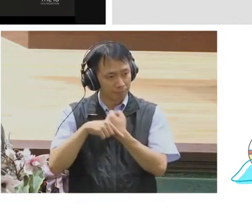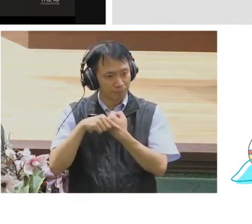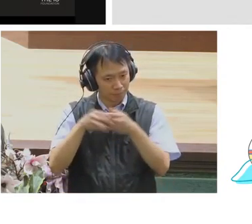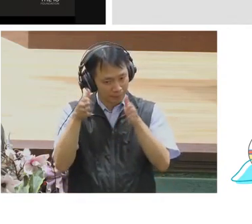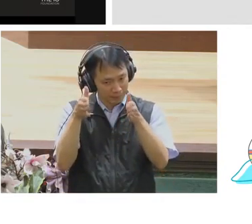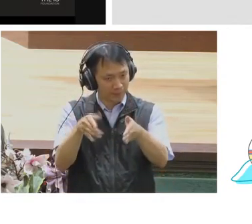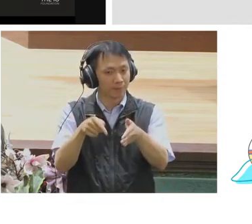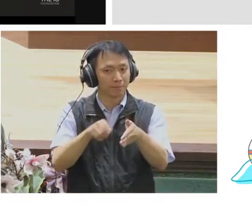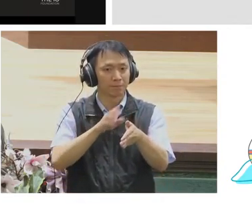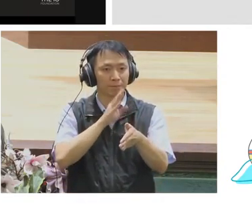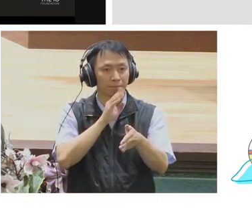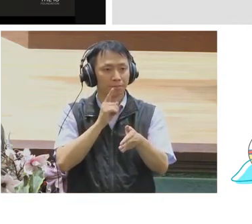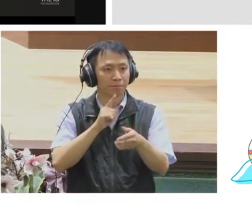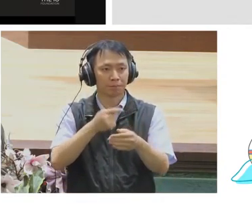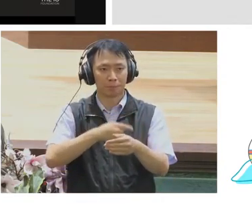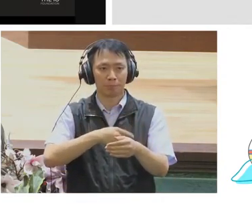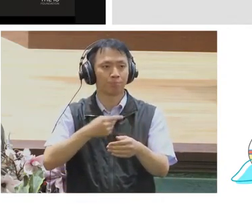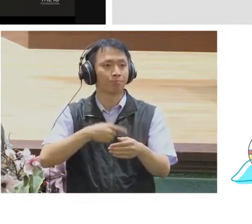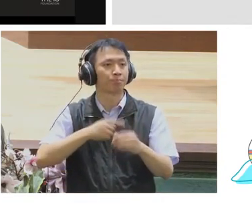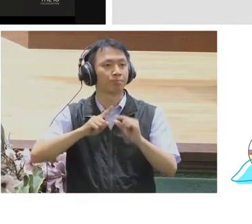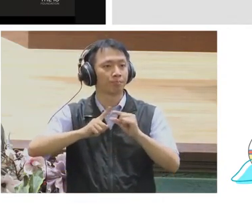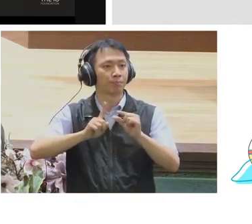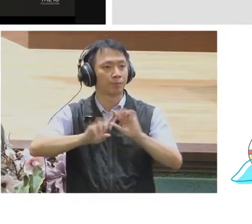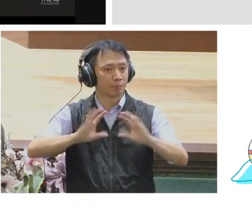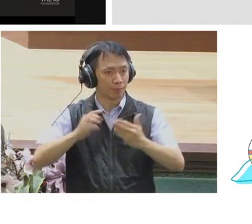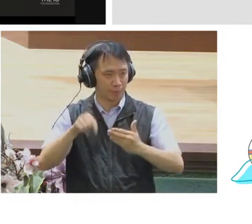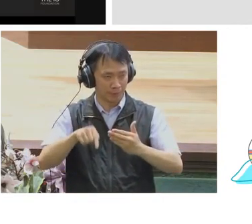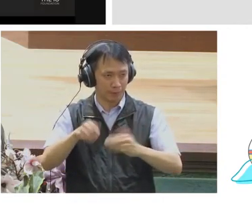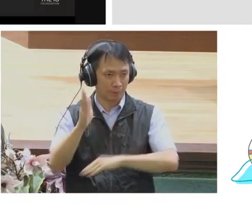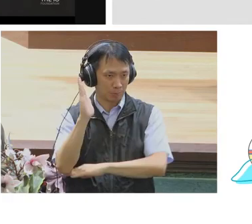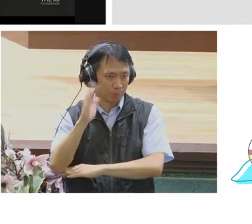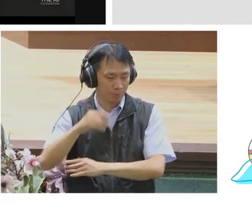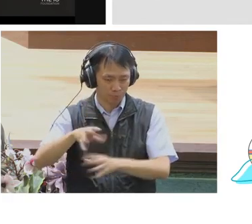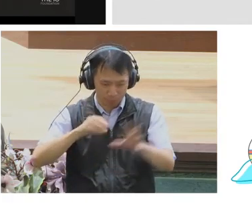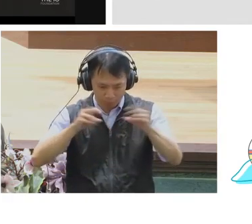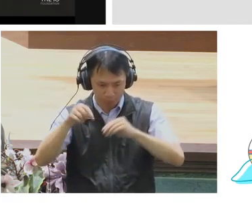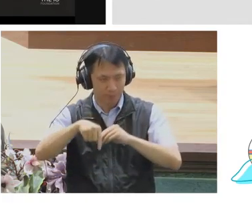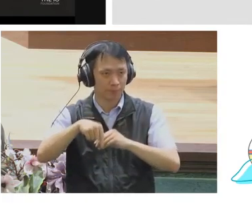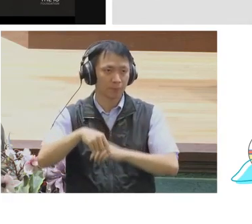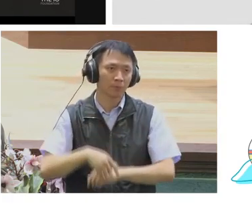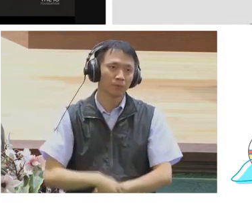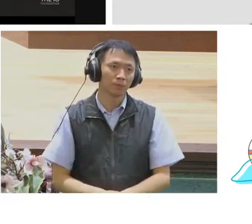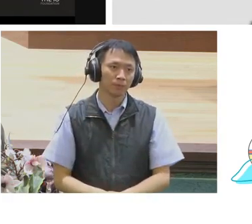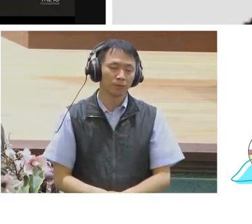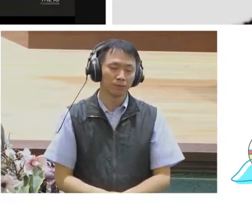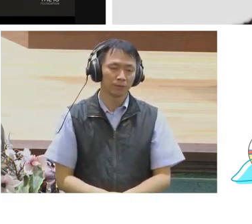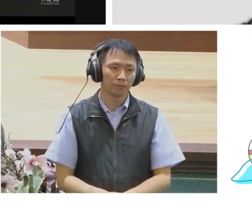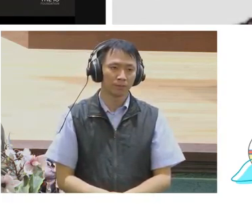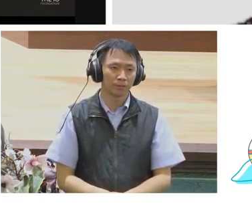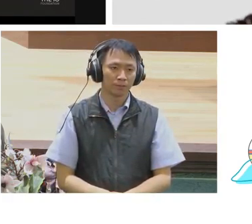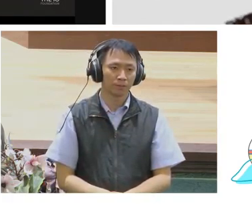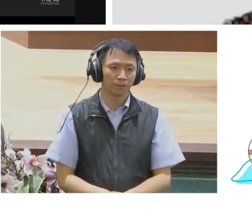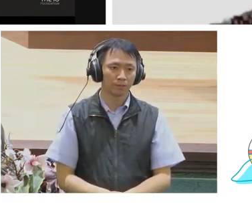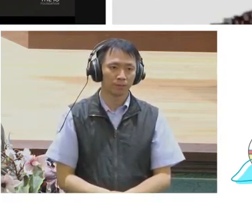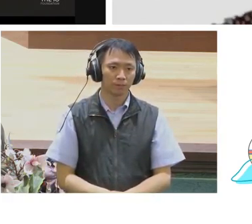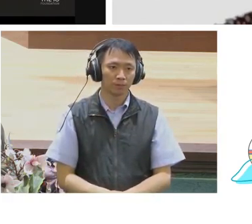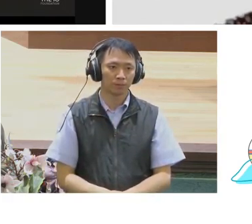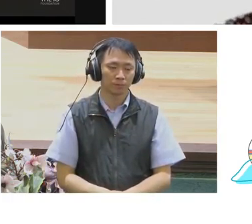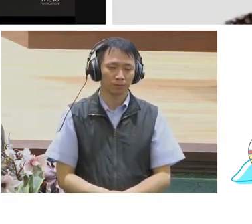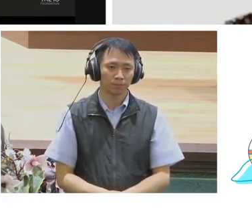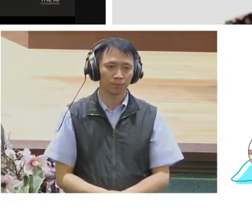shared the different approaches of government measures over time. And we also have territories that